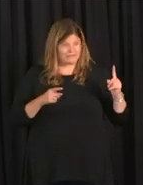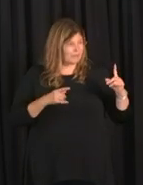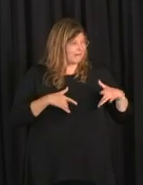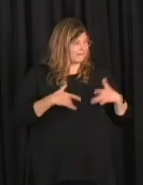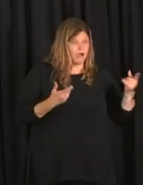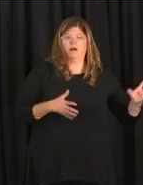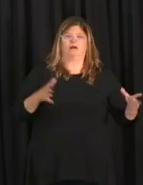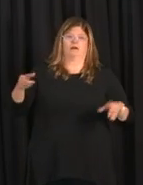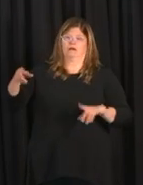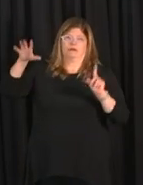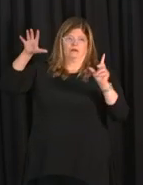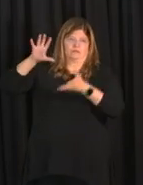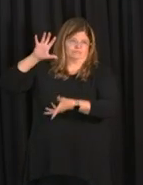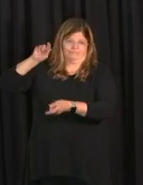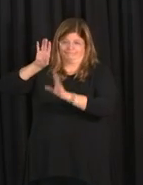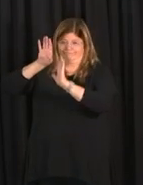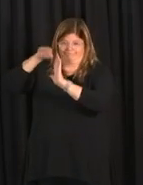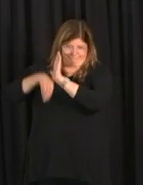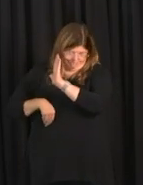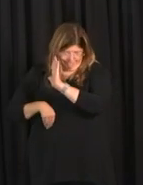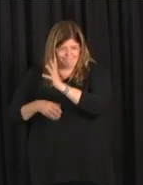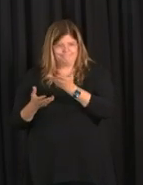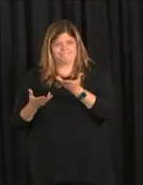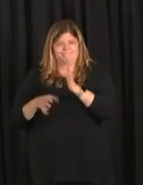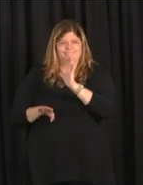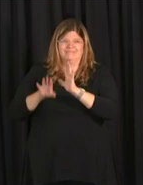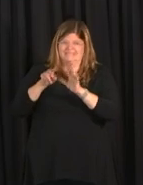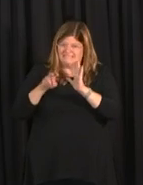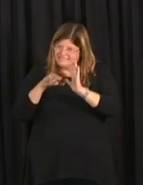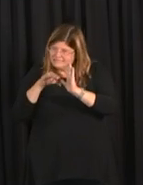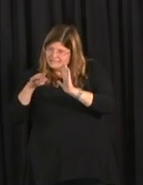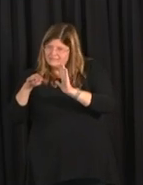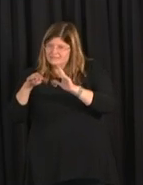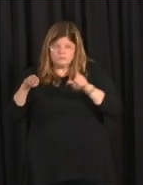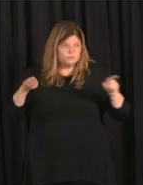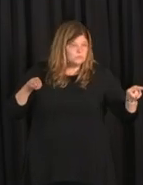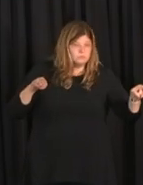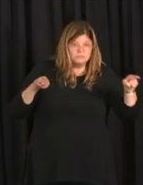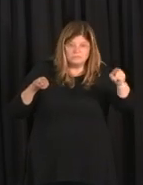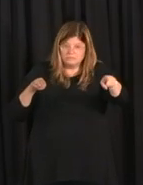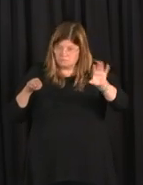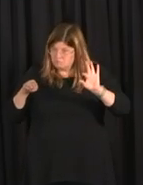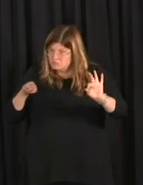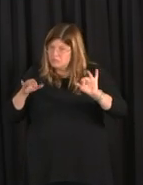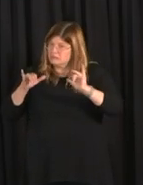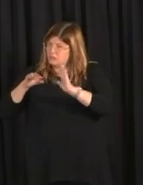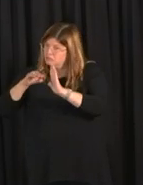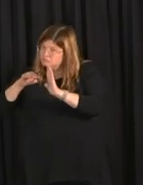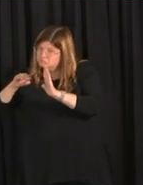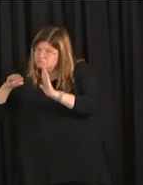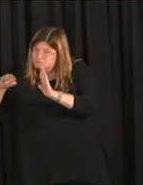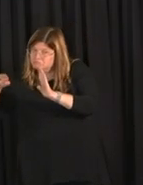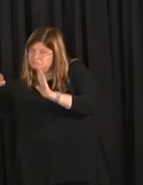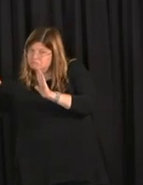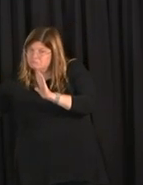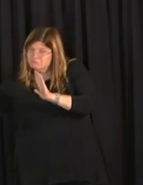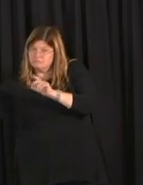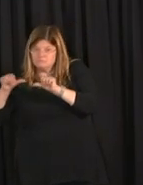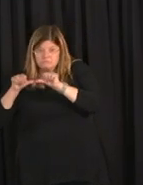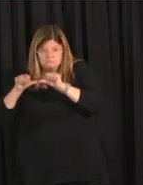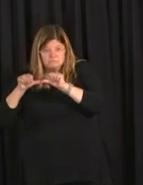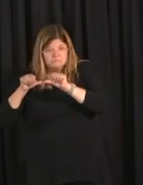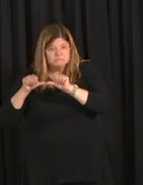event on that day. So we'd like to see that if we've made progress or there are some positive indicators, in order for it to